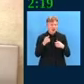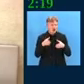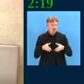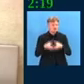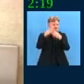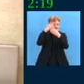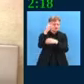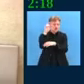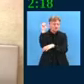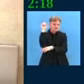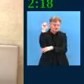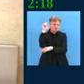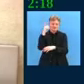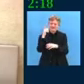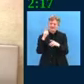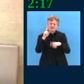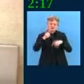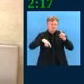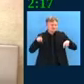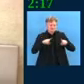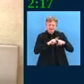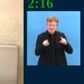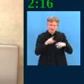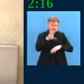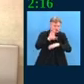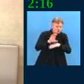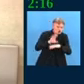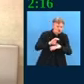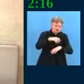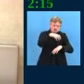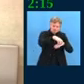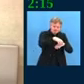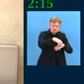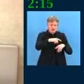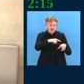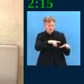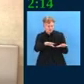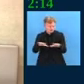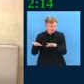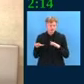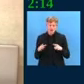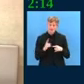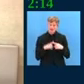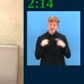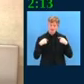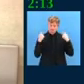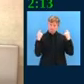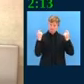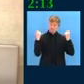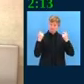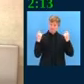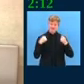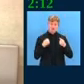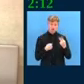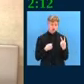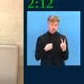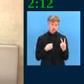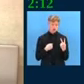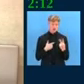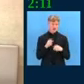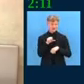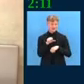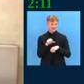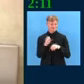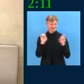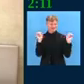all religious celebrations of all sects. For example, Lebanese celebrates 2 Easter vacations, one for the Orthodox